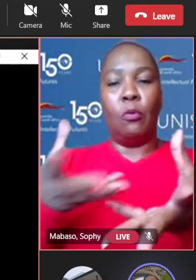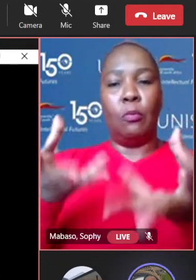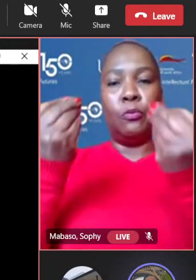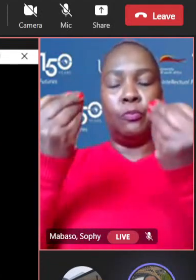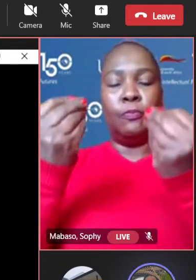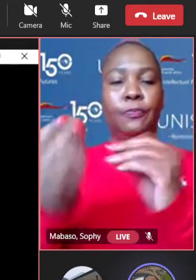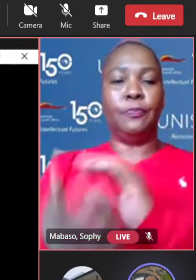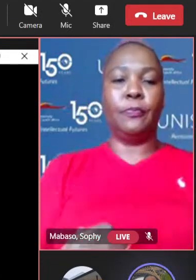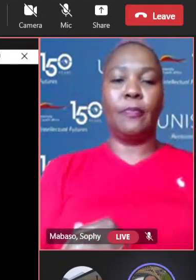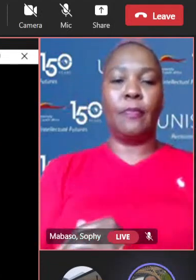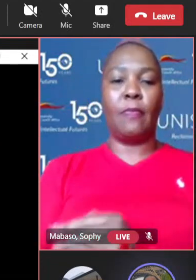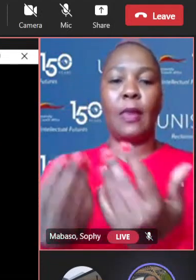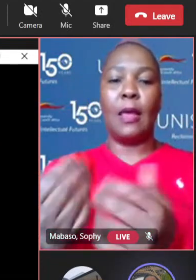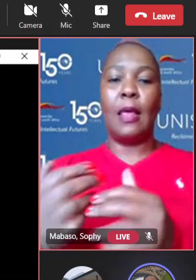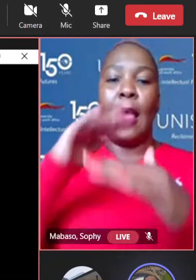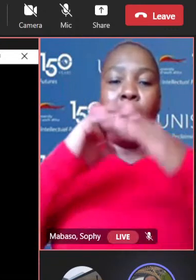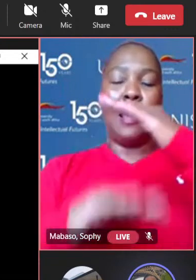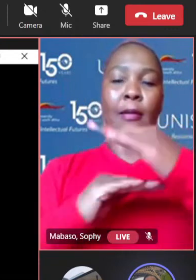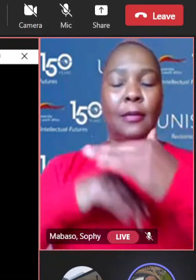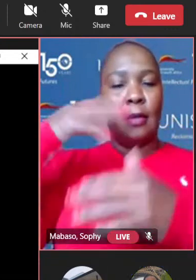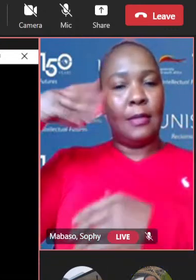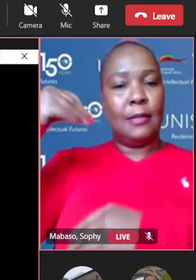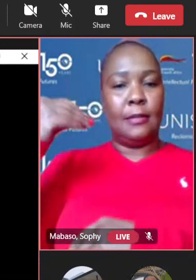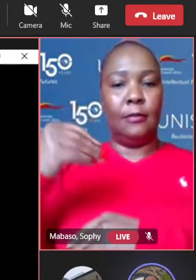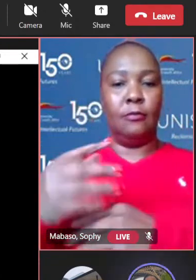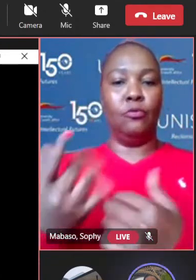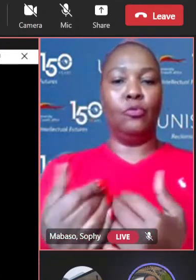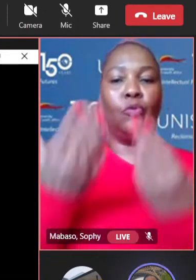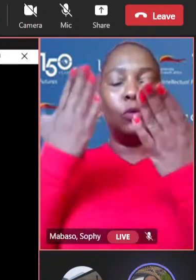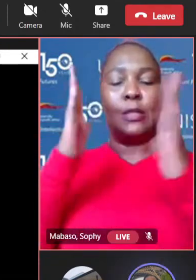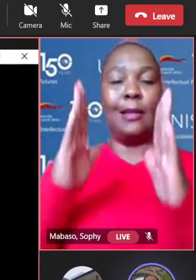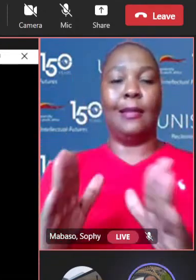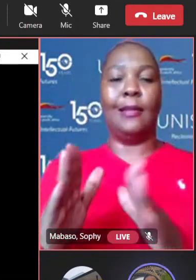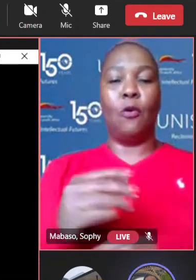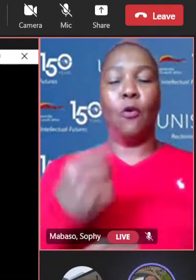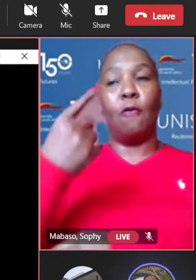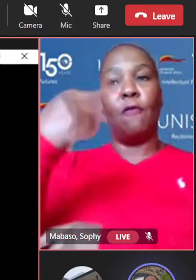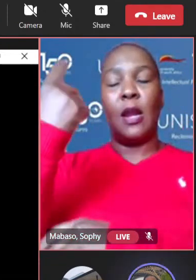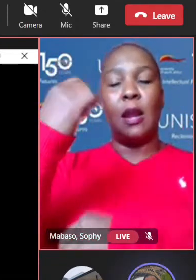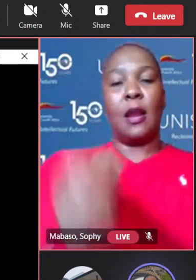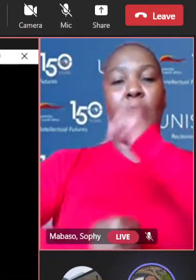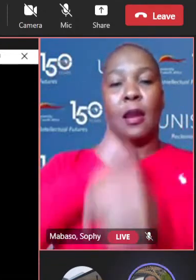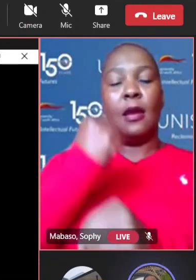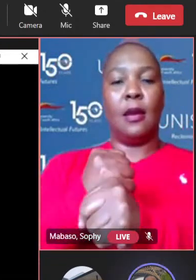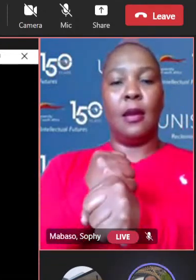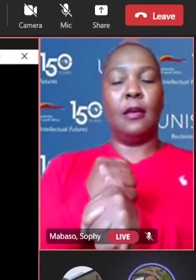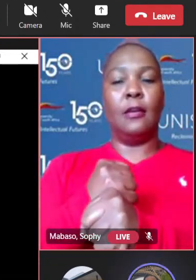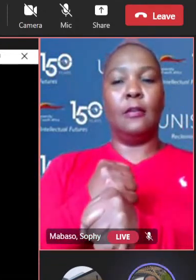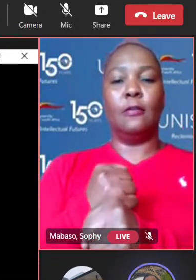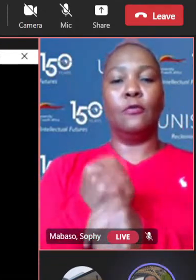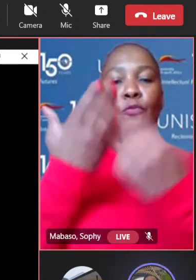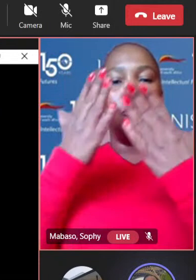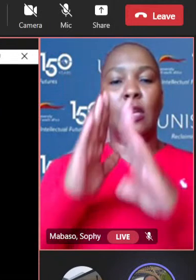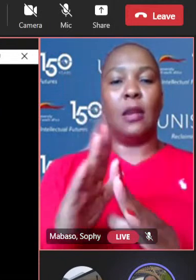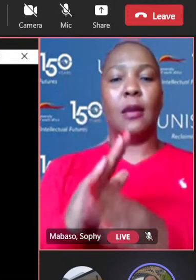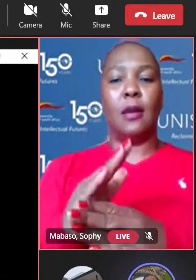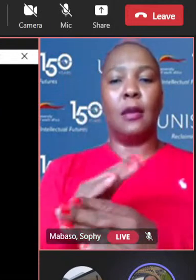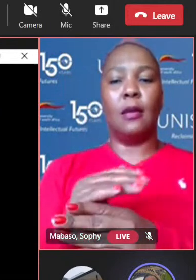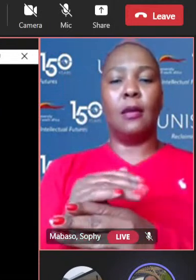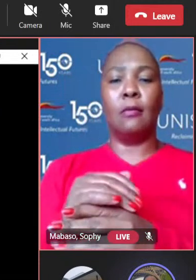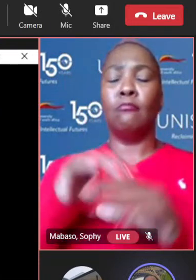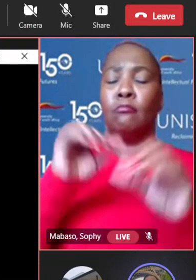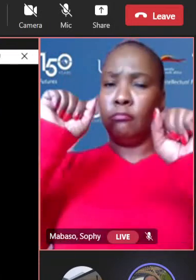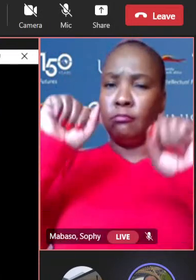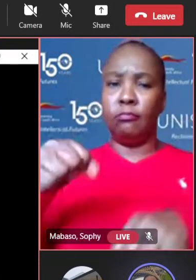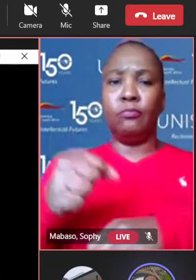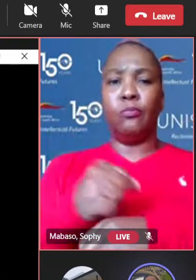Then as an undergraduate student or first year student, you are entitled to take up to 8